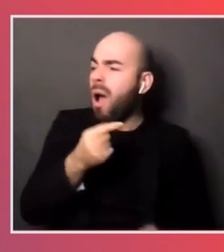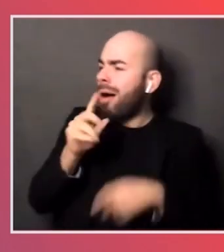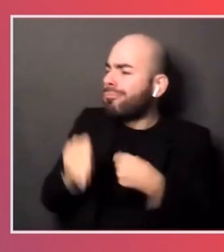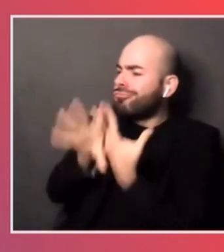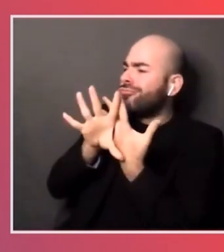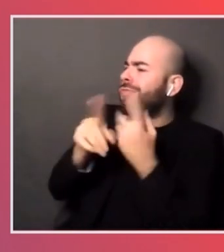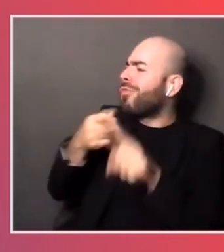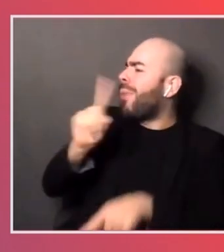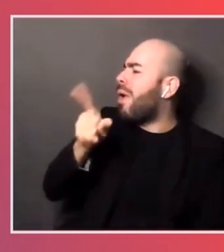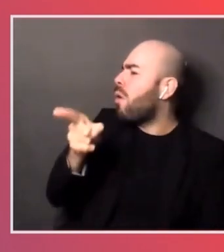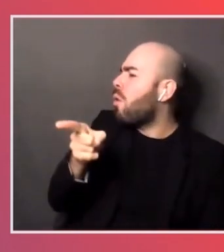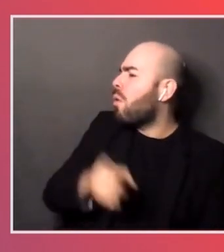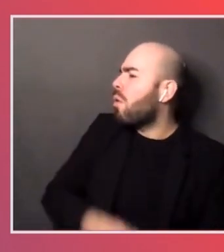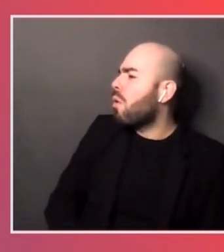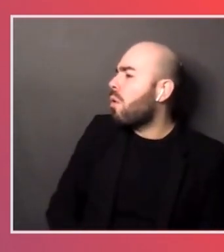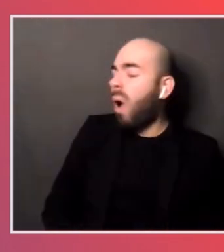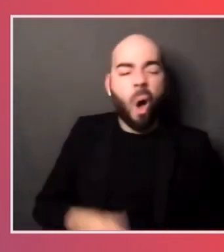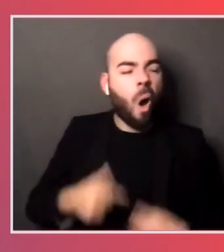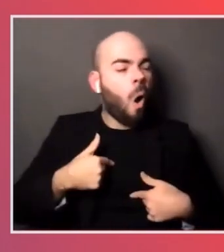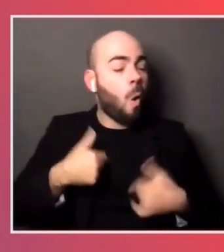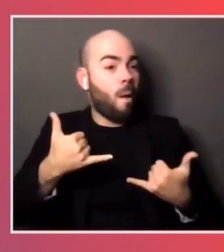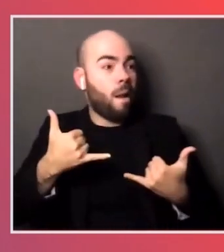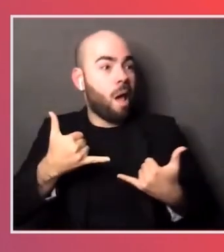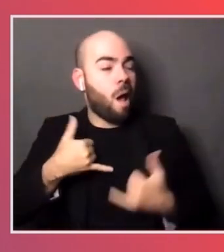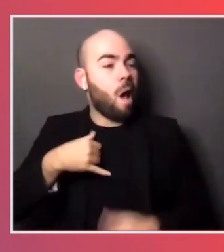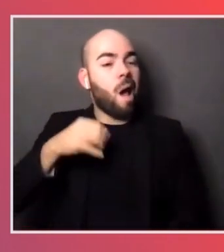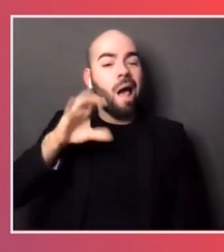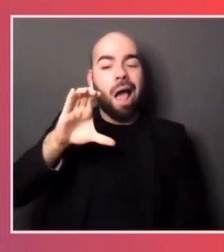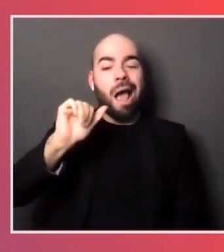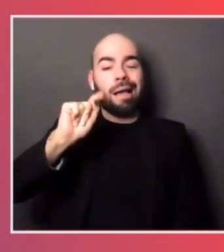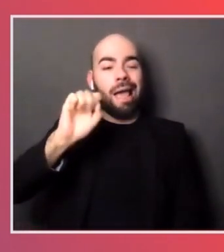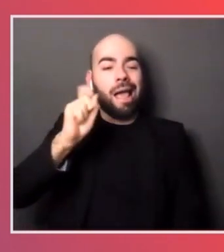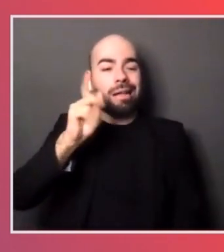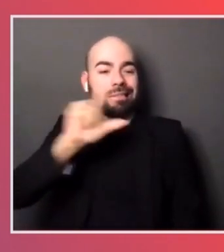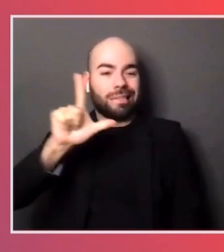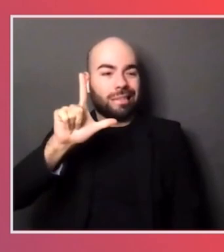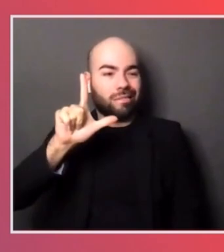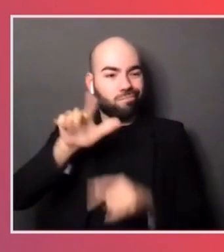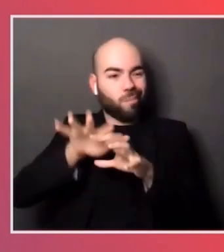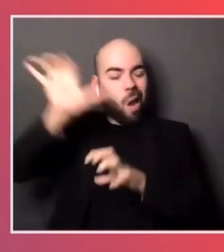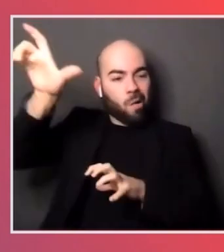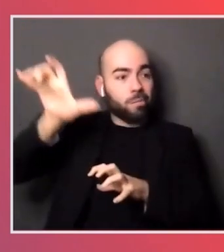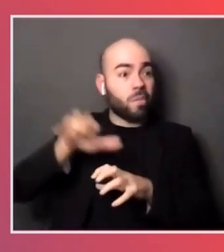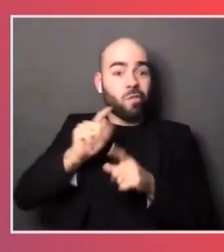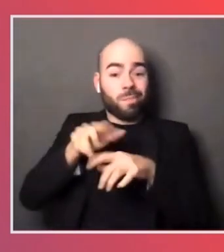the Catskills in the ancestral land of the Lenape and Munsee Native people.